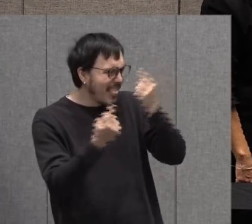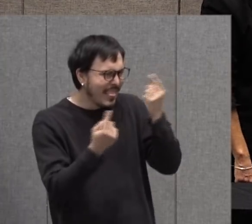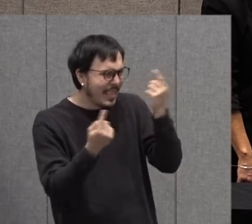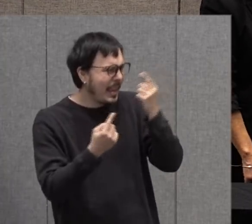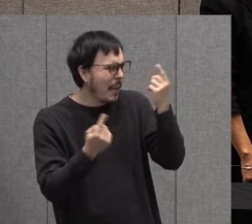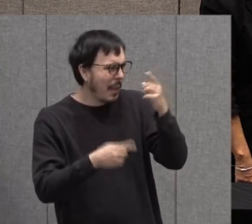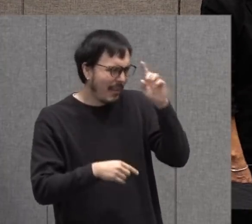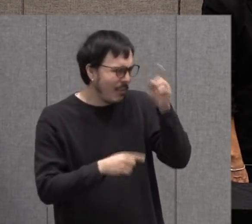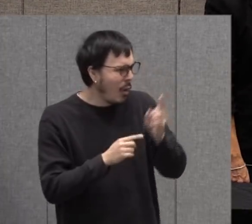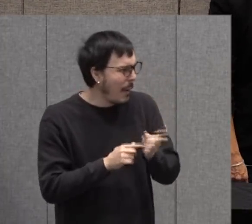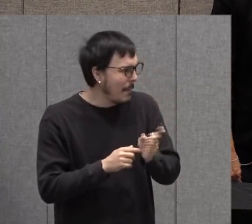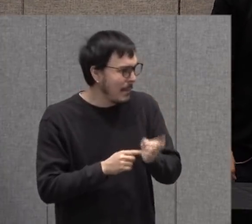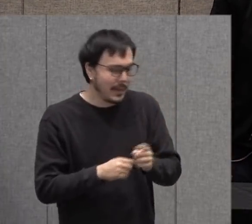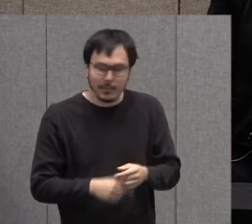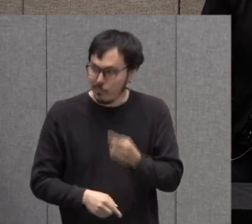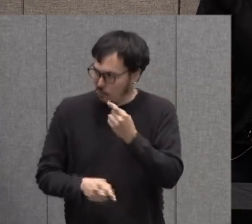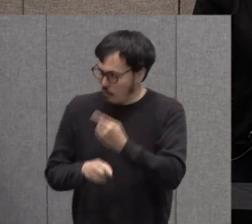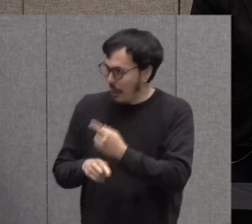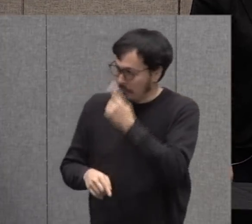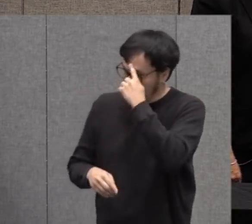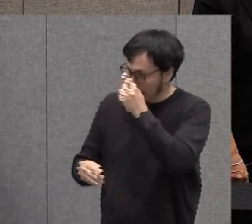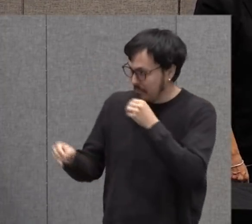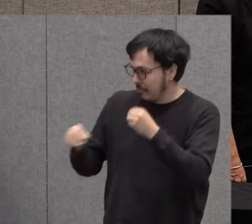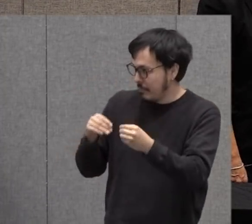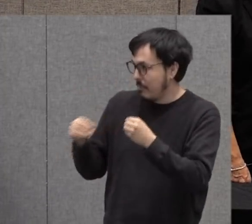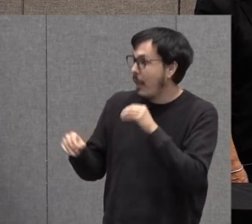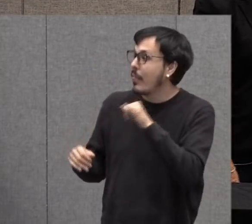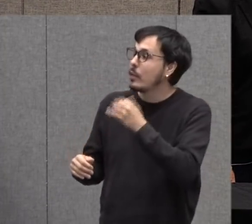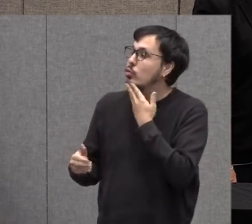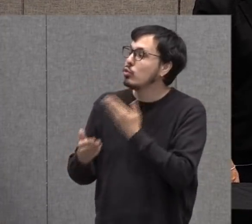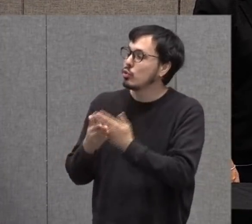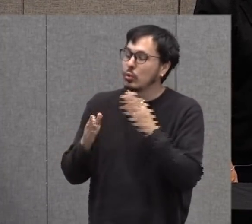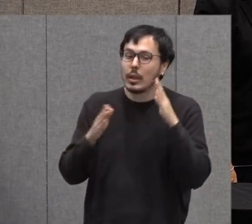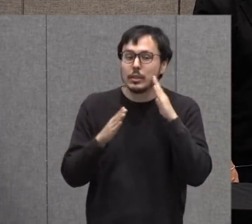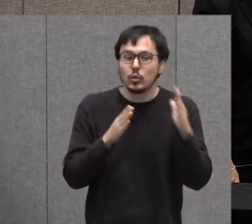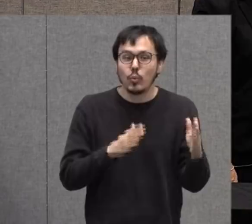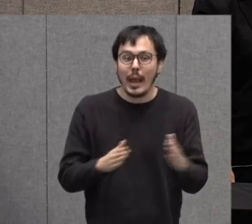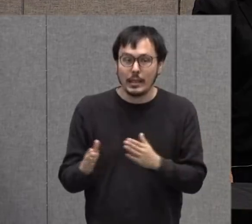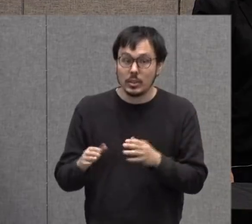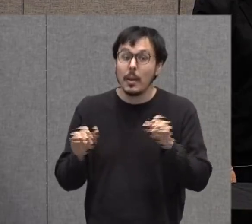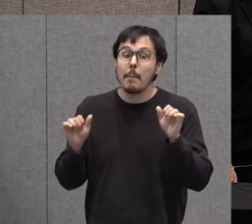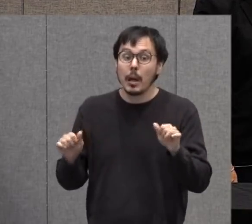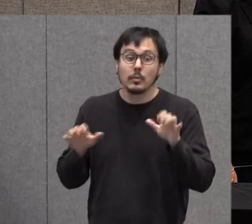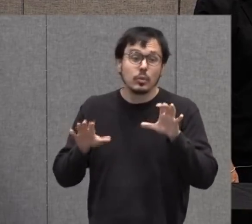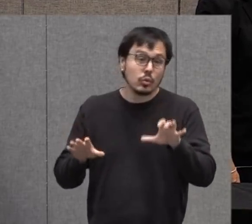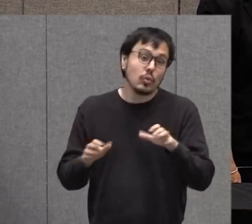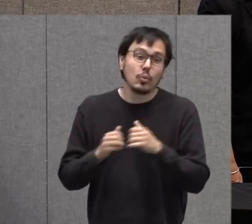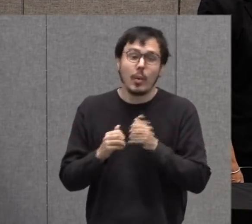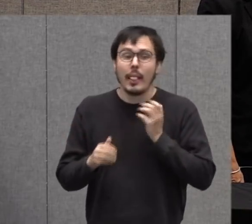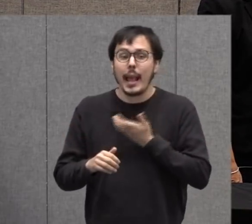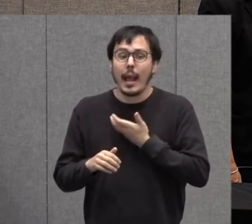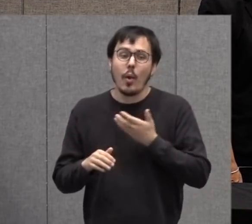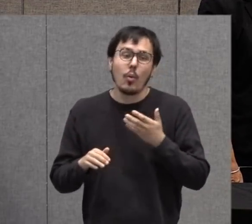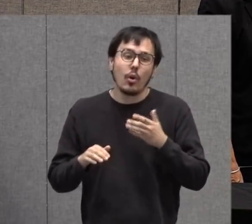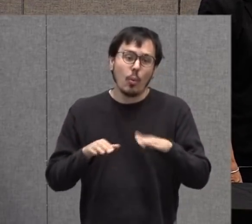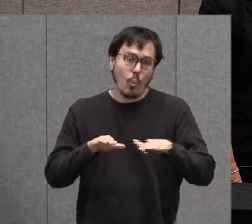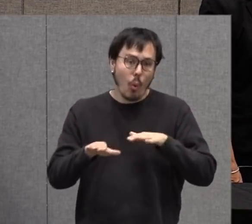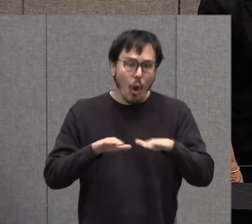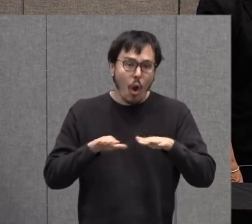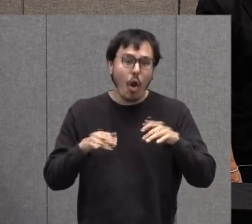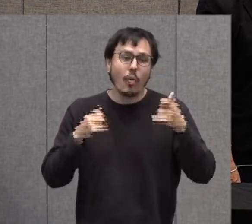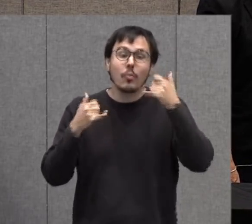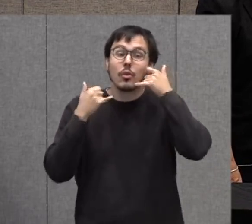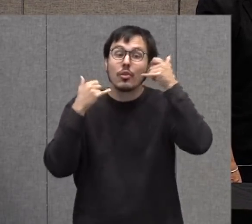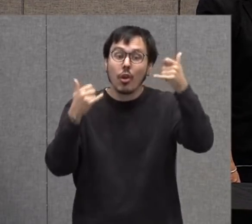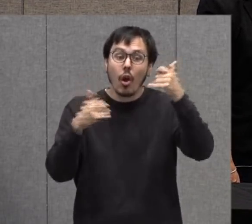minute. Yeah, you have to change. So this is a good mental strategy. We could do this on our walk. We could call each other on